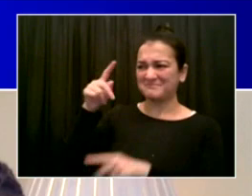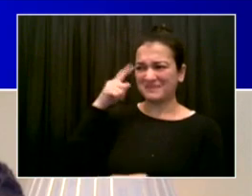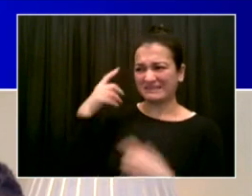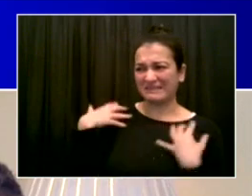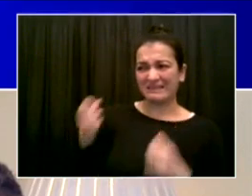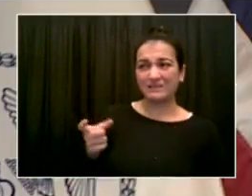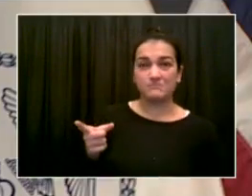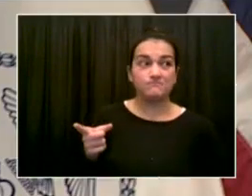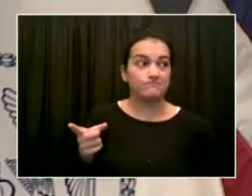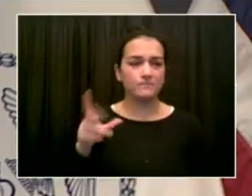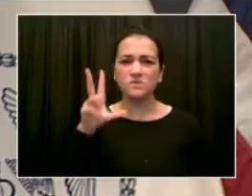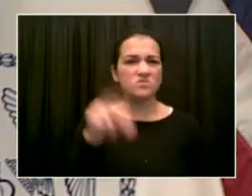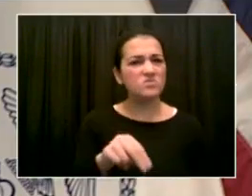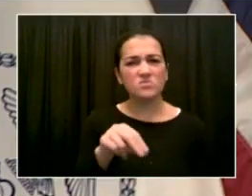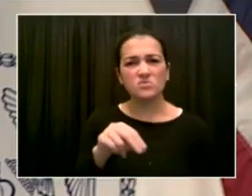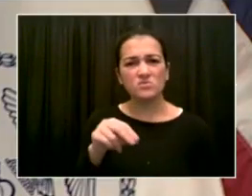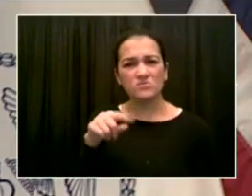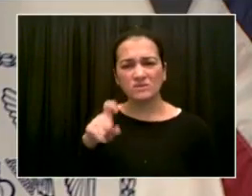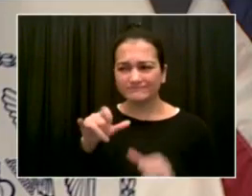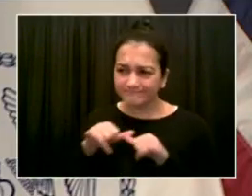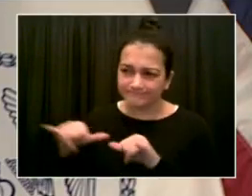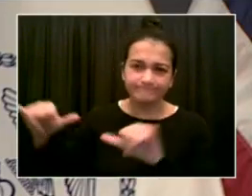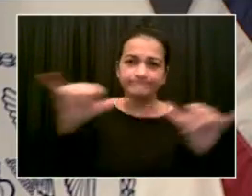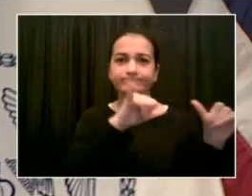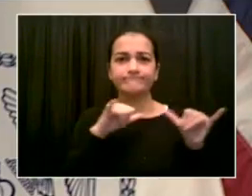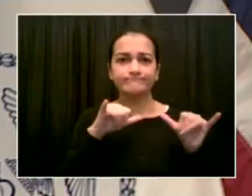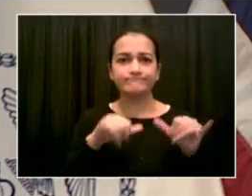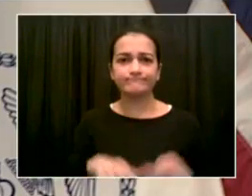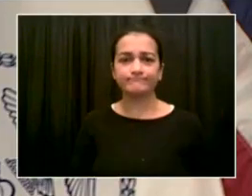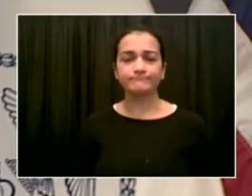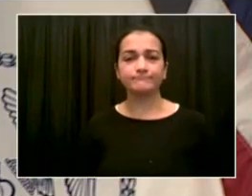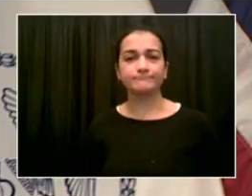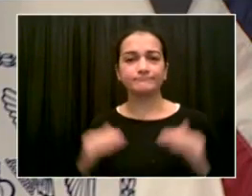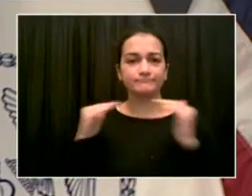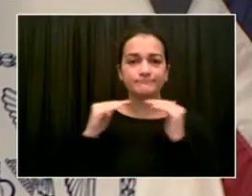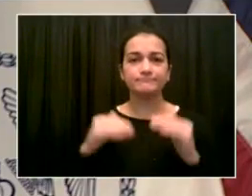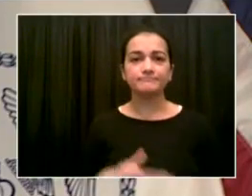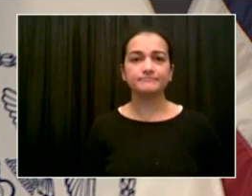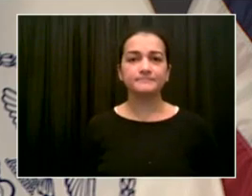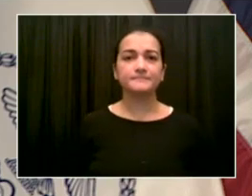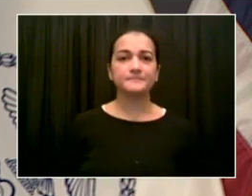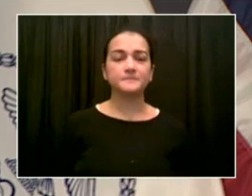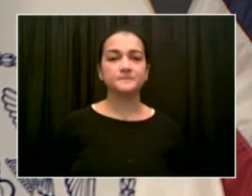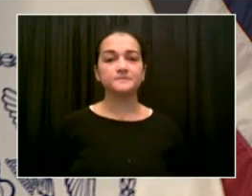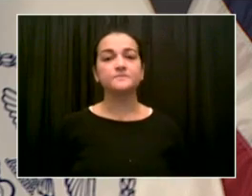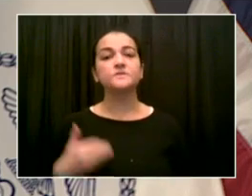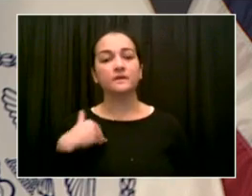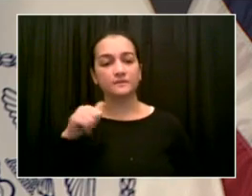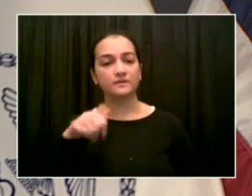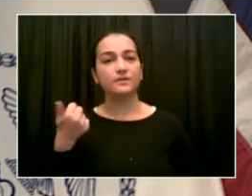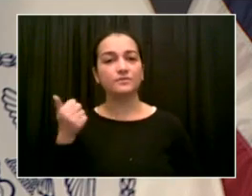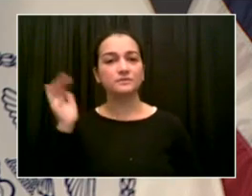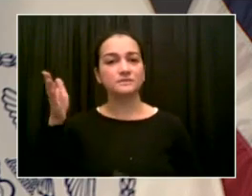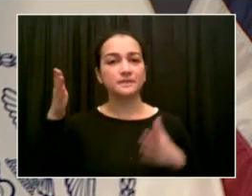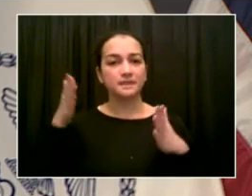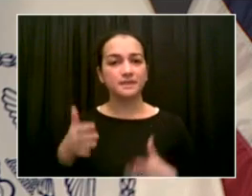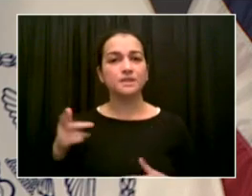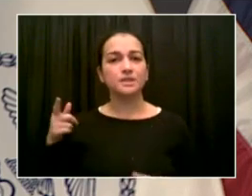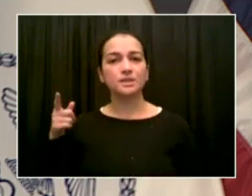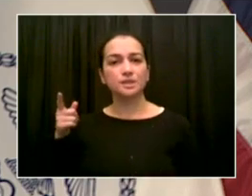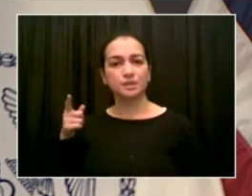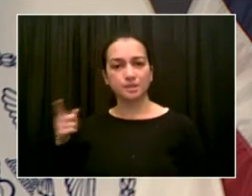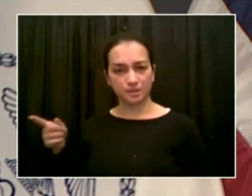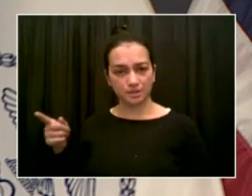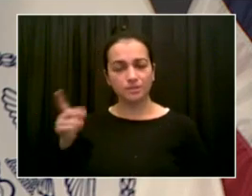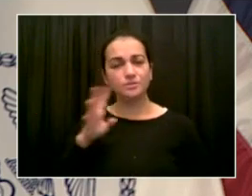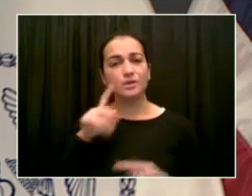to hear from another great leader from one of the nation's most important mental health organizations that